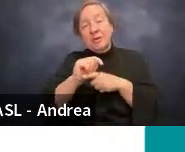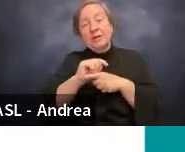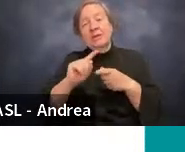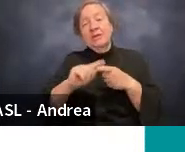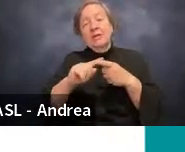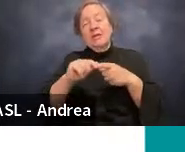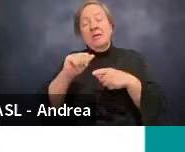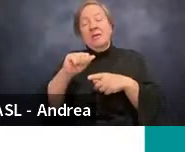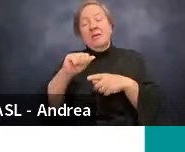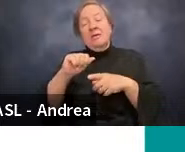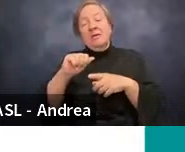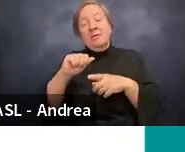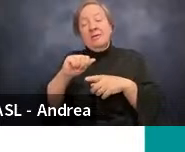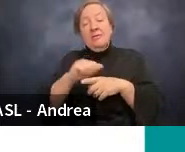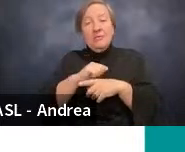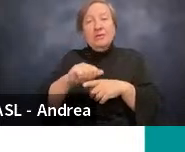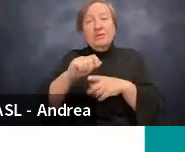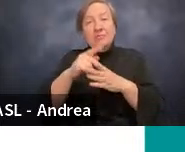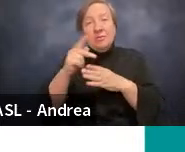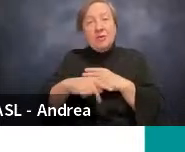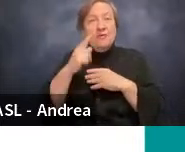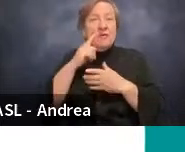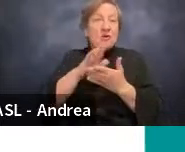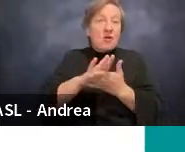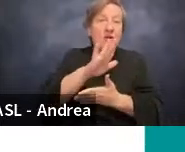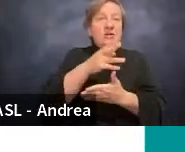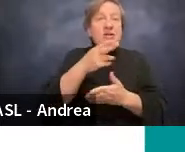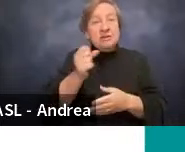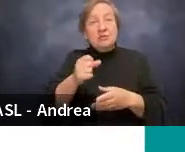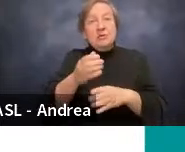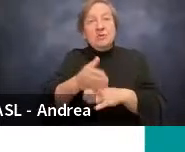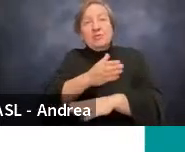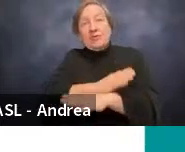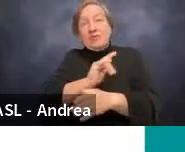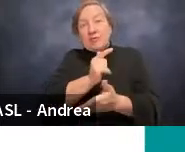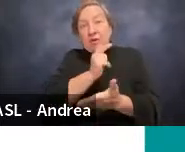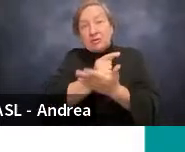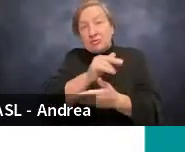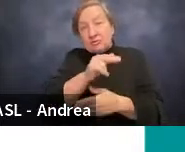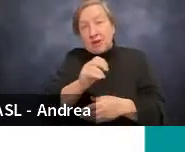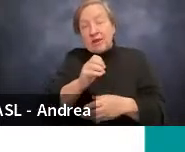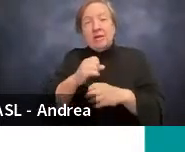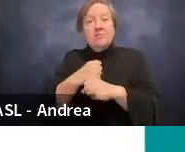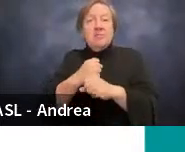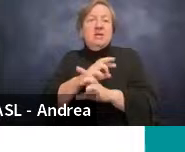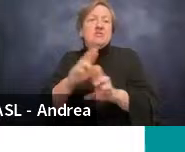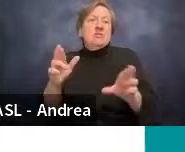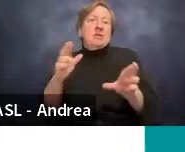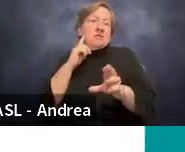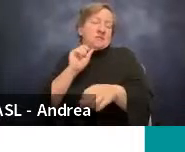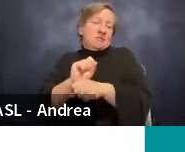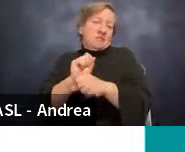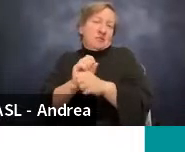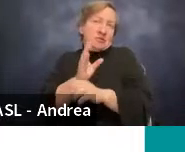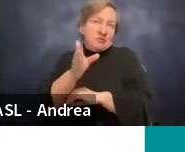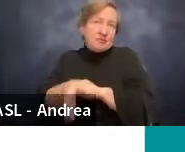programs with colleges and high schools to improve graduation rates and enhance workforce readiness. Next slide, please.